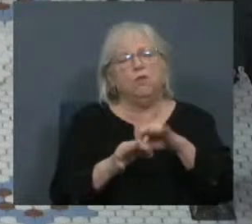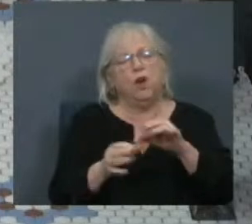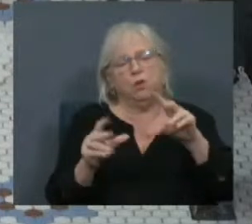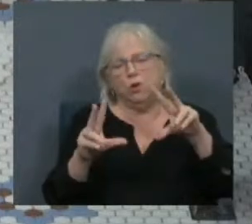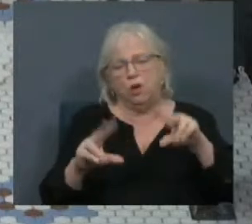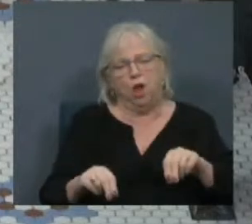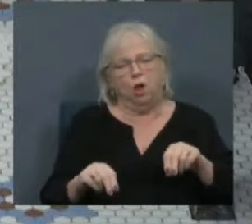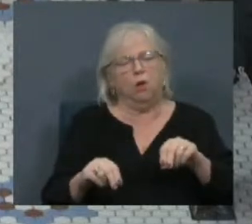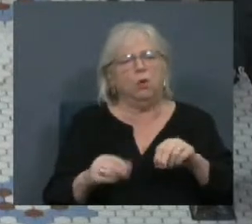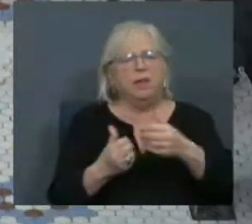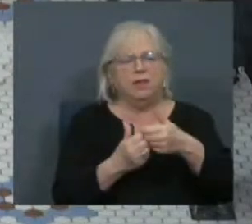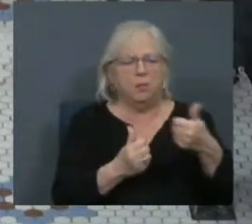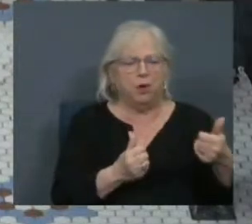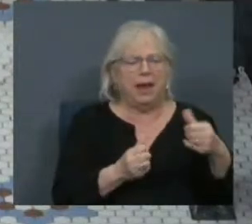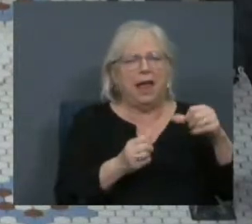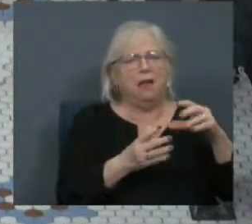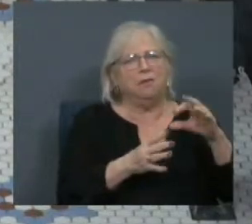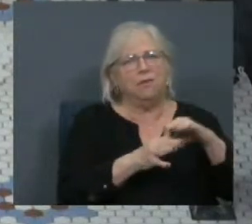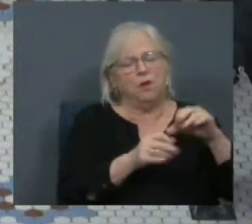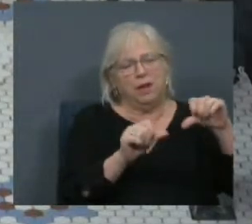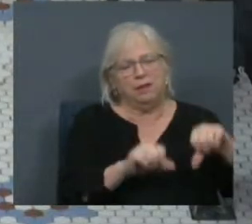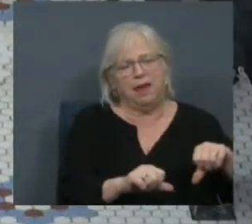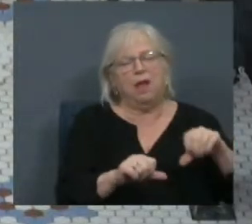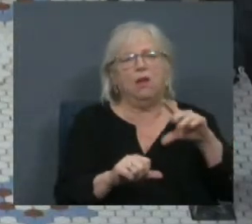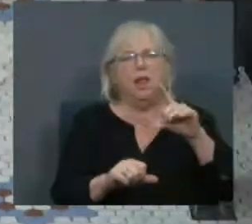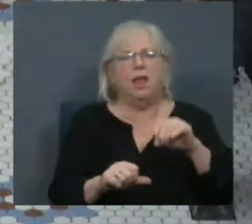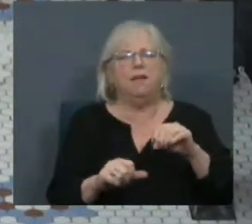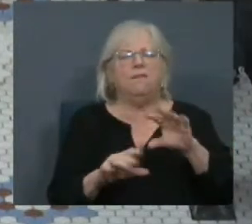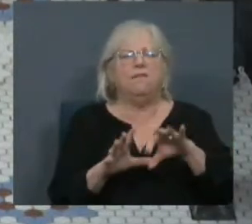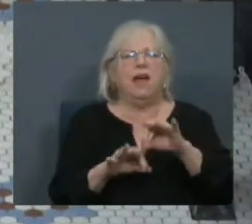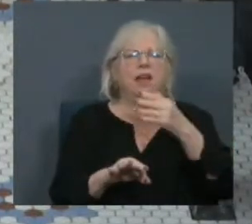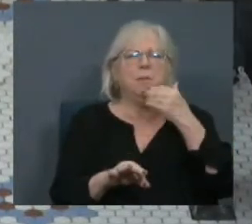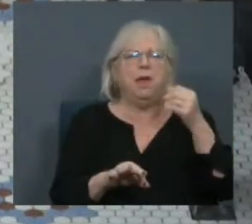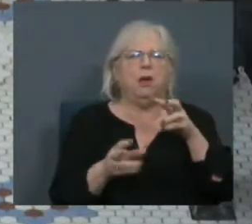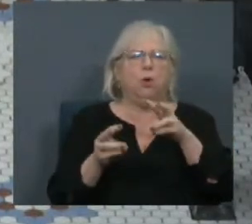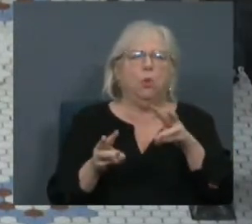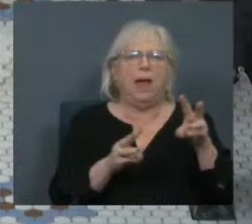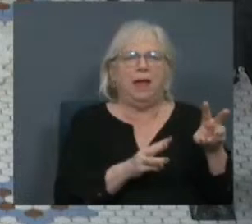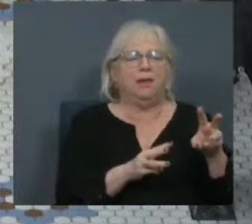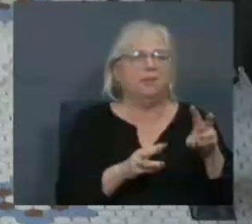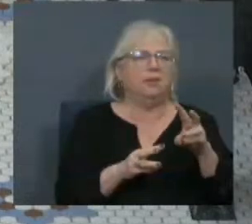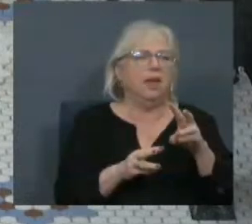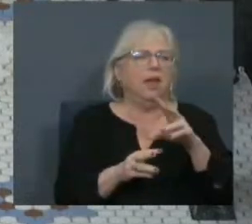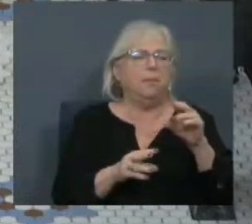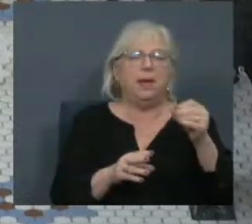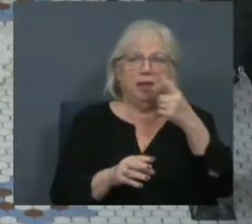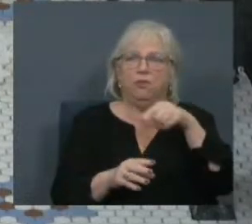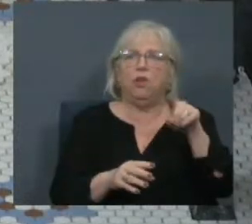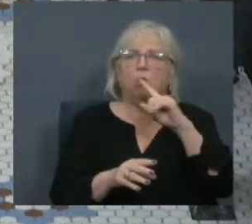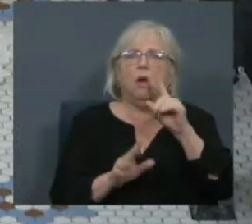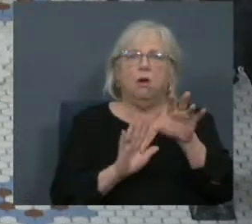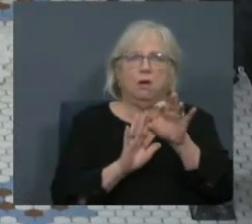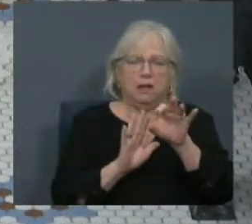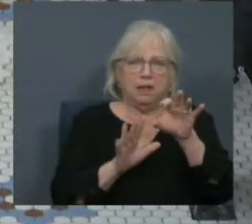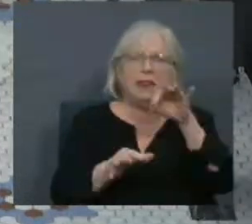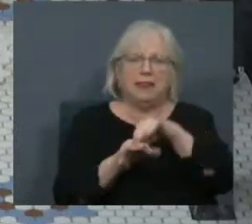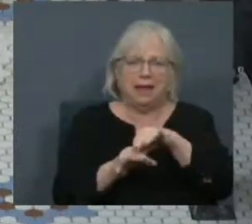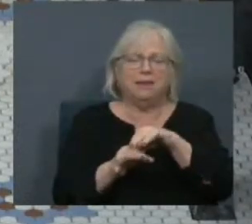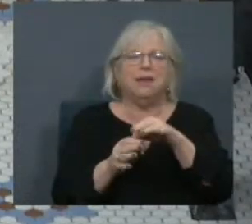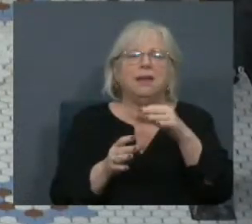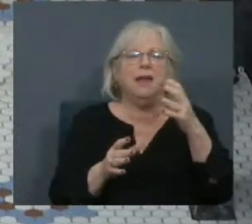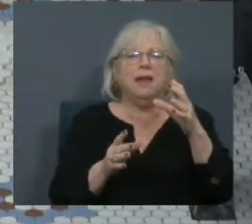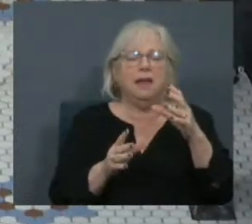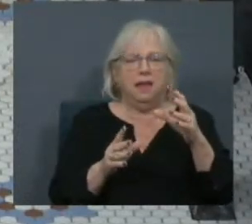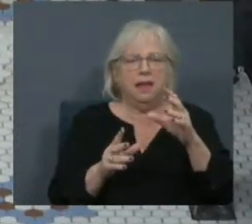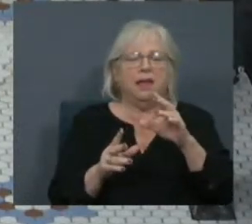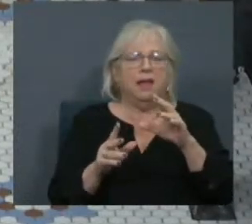more deliverables, doing a feasibility report, because, y'all are also elected officials, and the